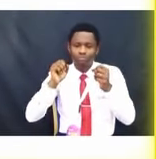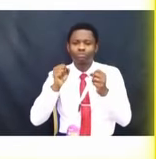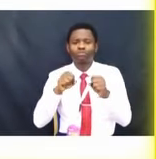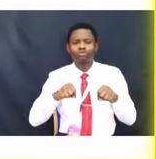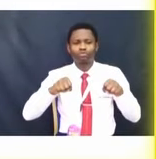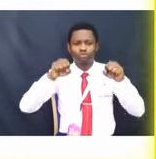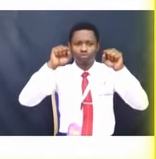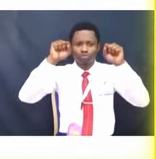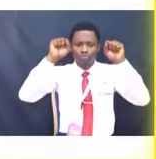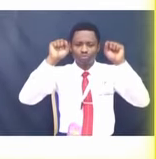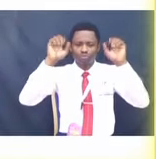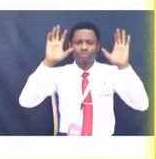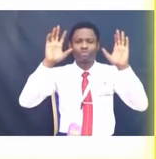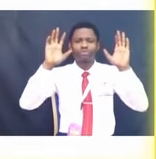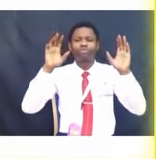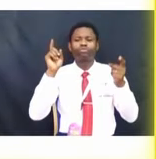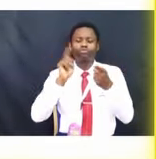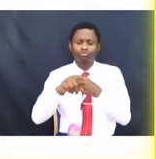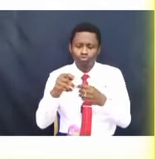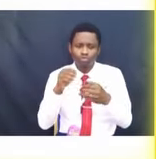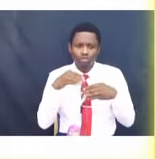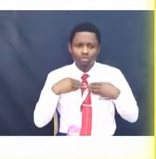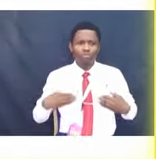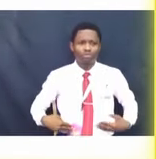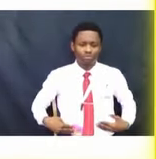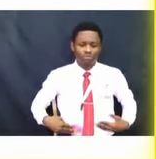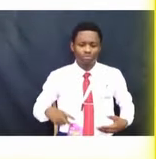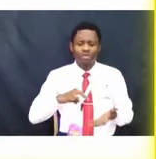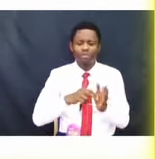Commitment to the body. It means faithfulness.